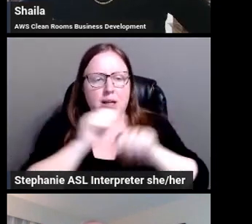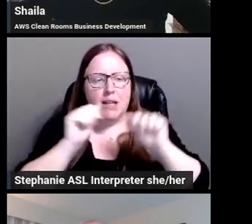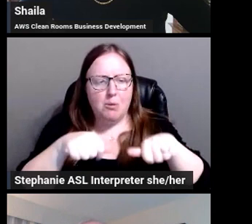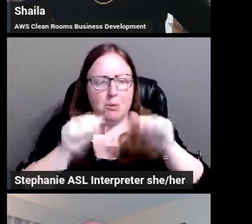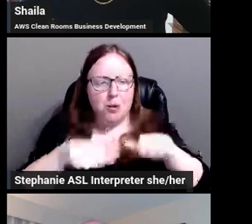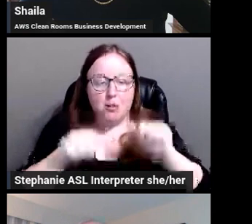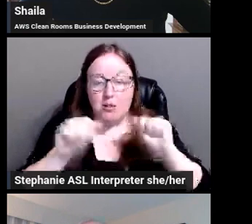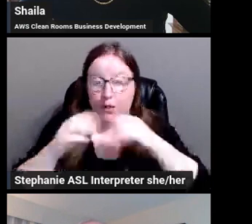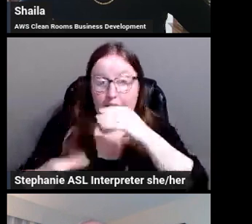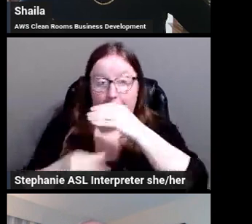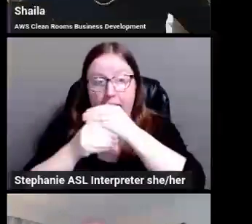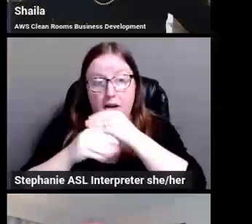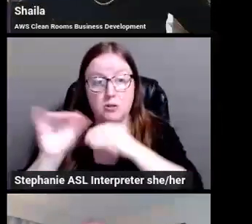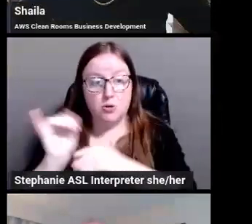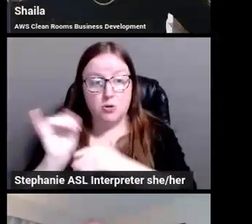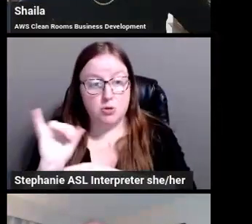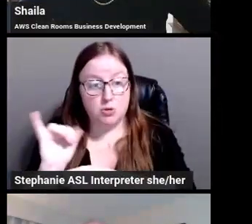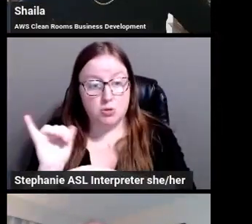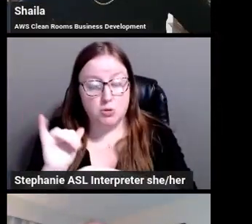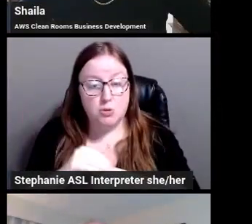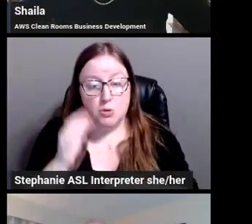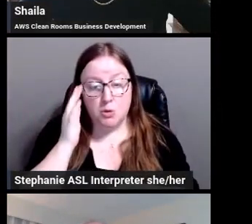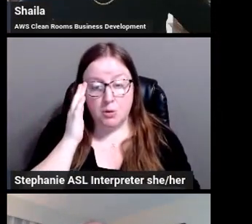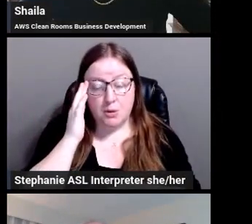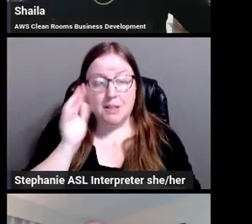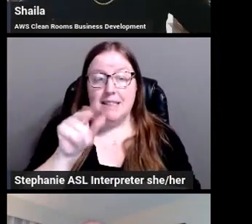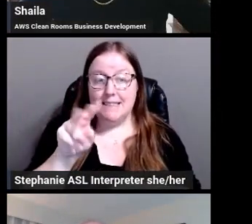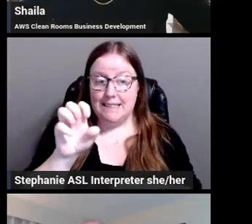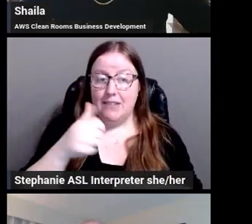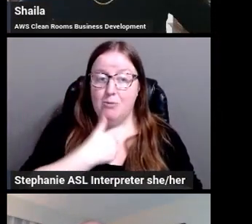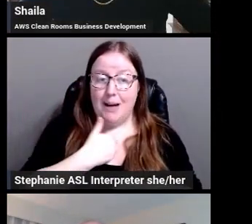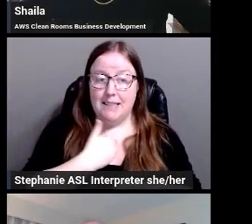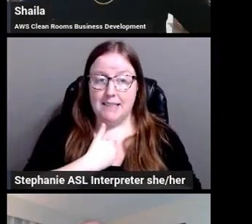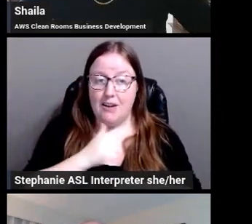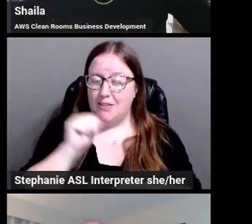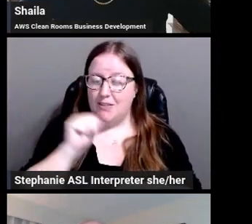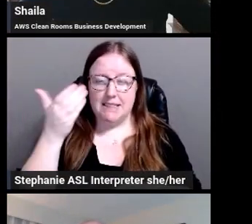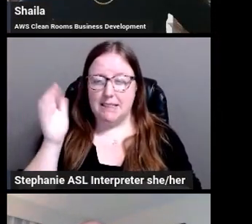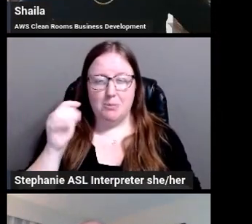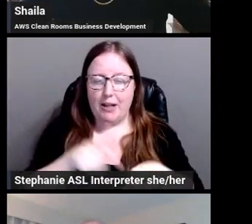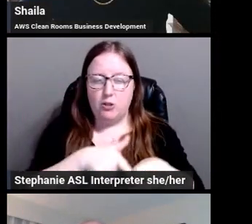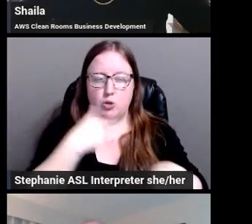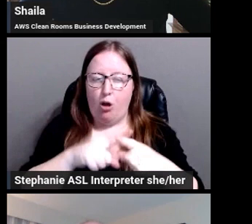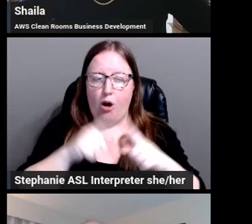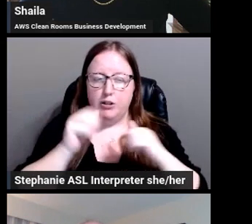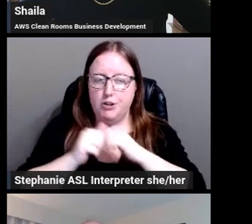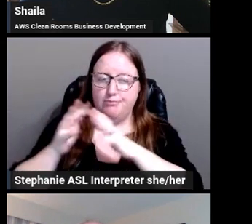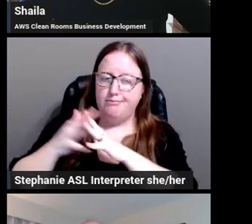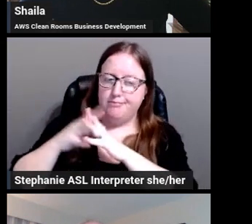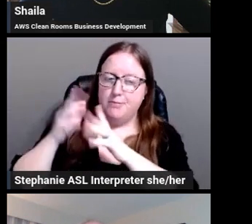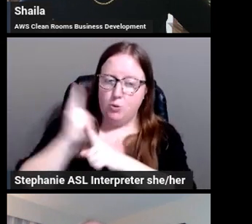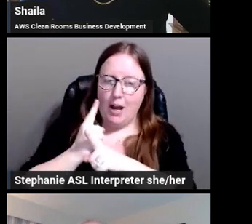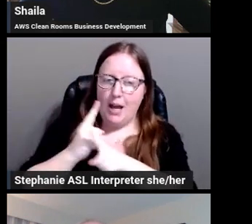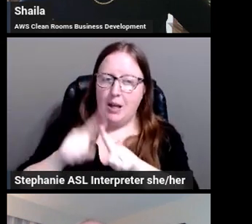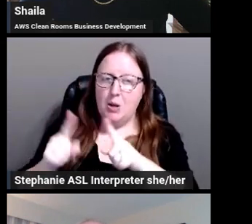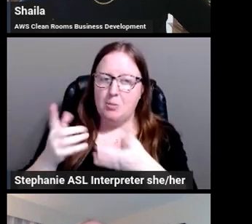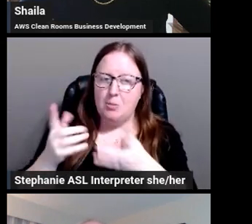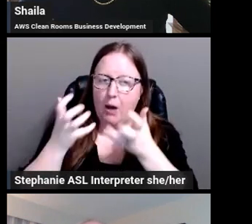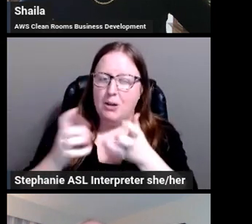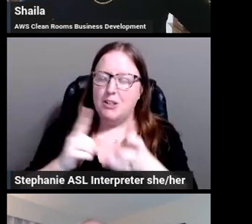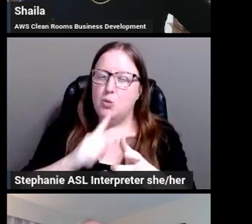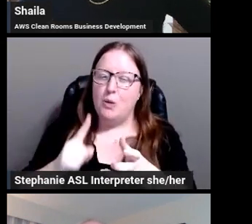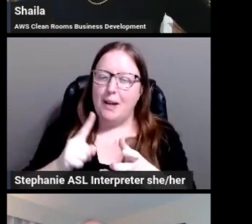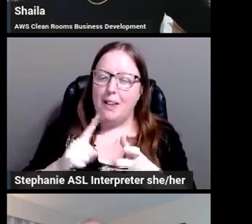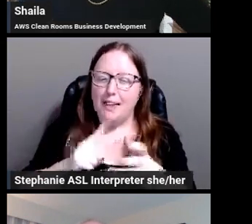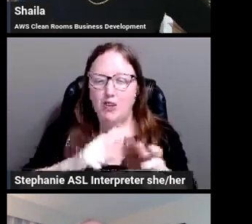that we can add on top of this? Because Steve and I, it doesn't seem like it'll take us too long to get that thing started. But I want to really spice it